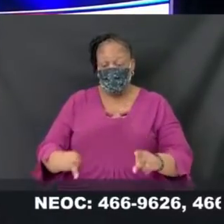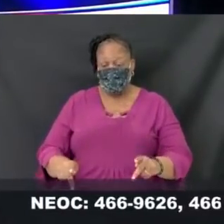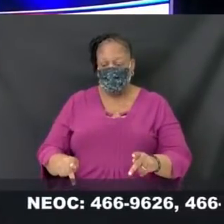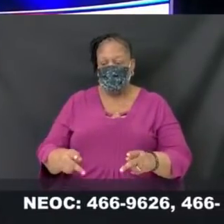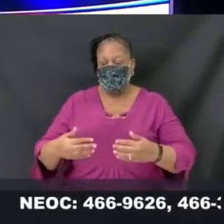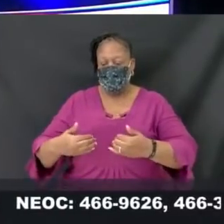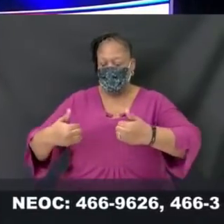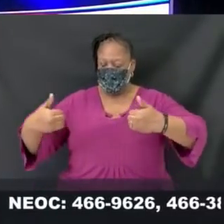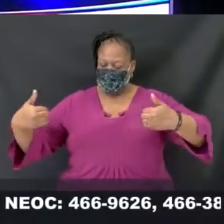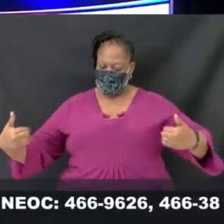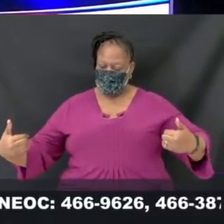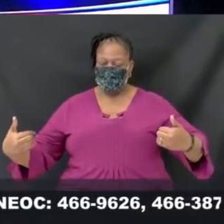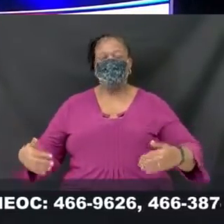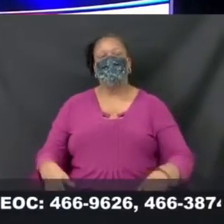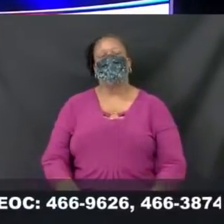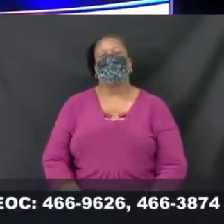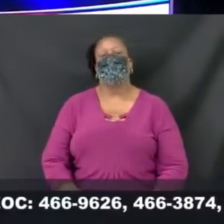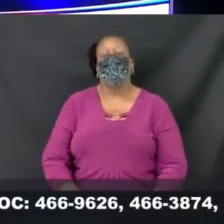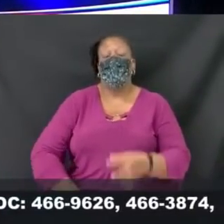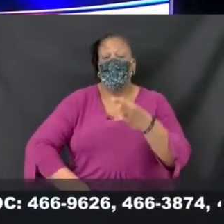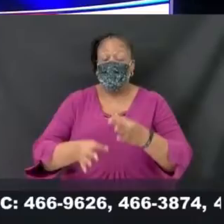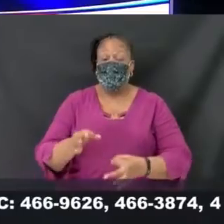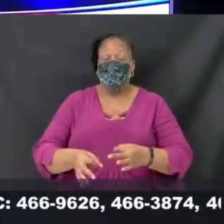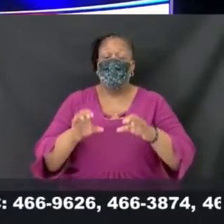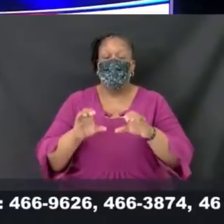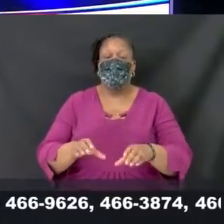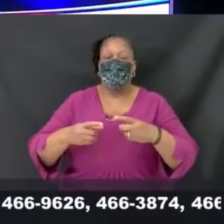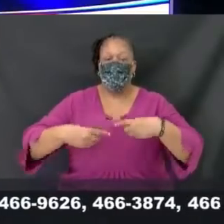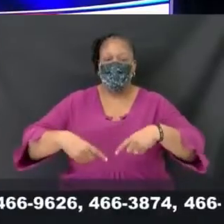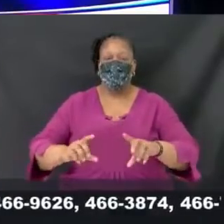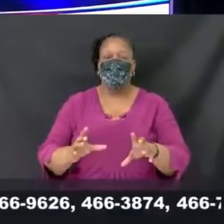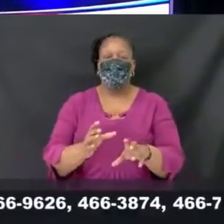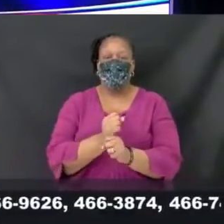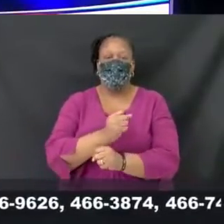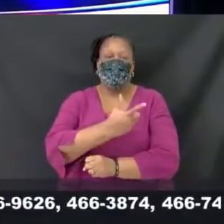possible, please go and get vaccinated. Thank you.